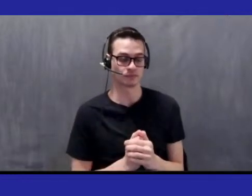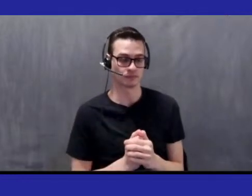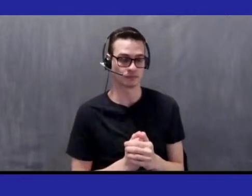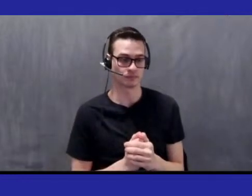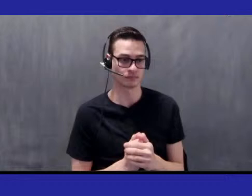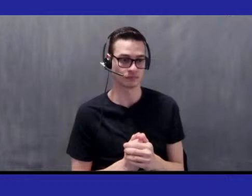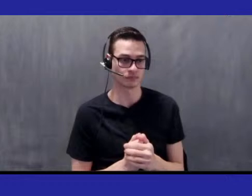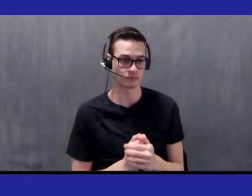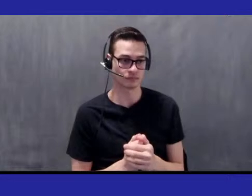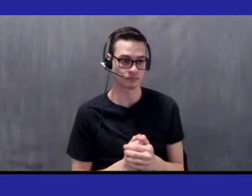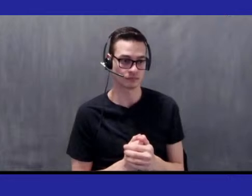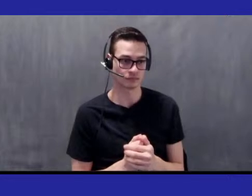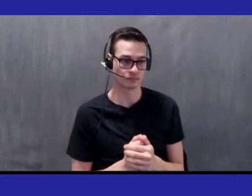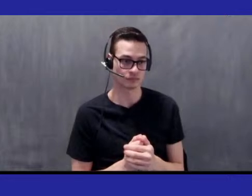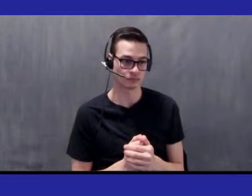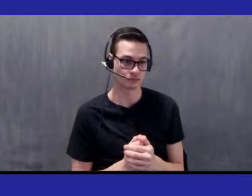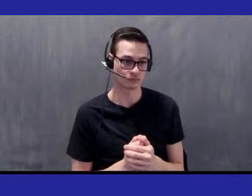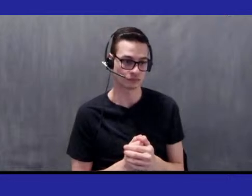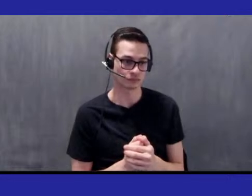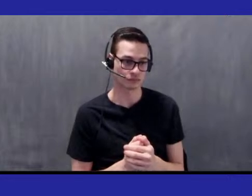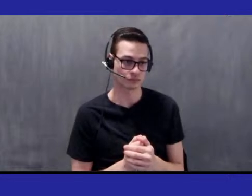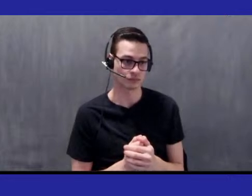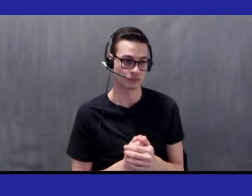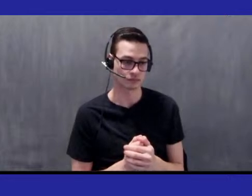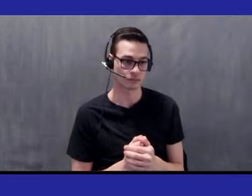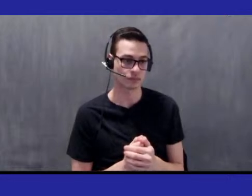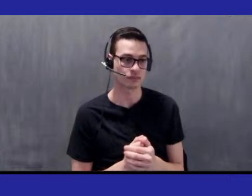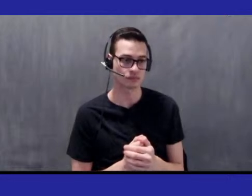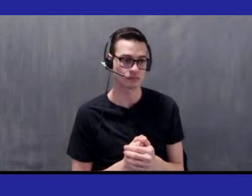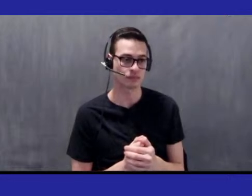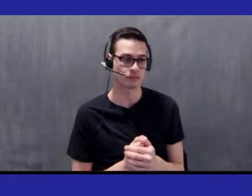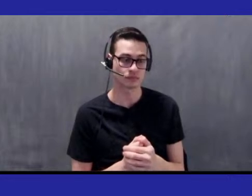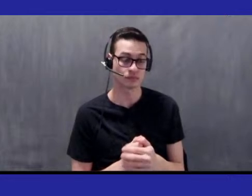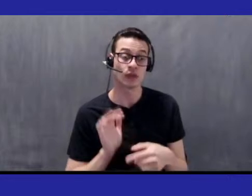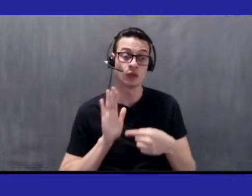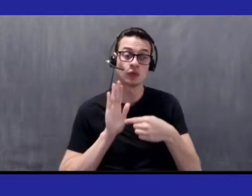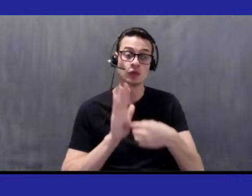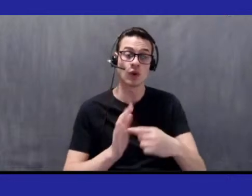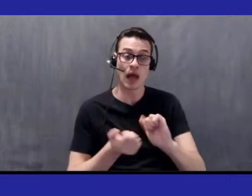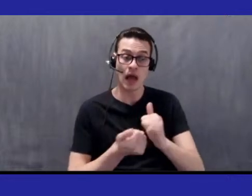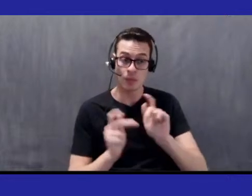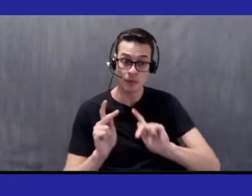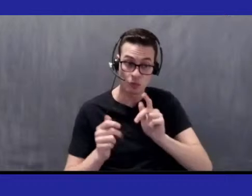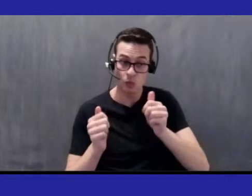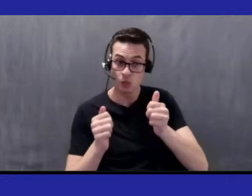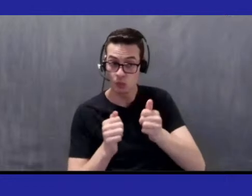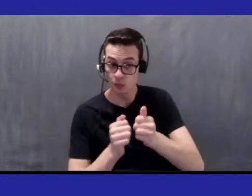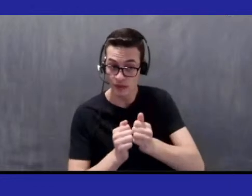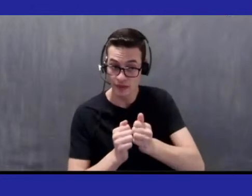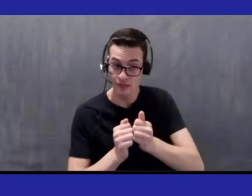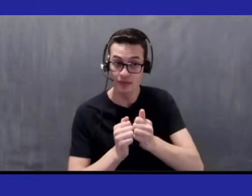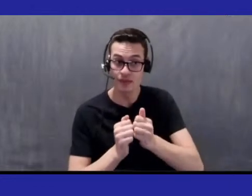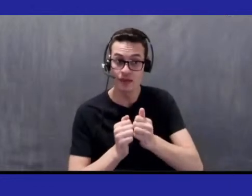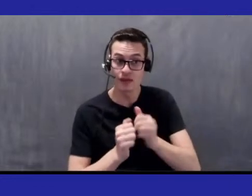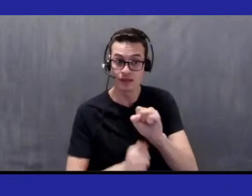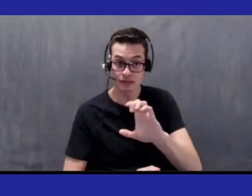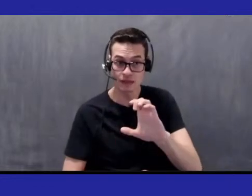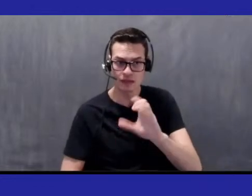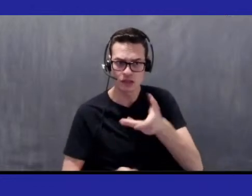on how adult patients with sickle cell engage with our facilities. So to take the Kings County example,